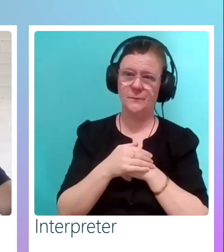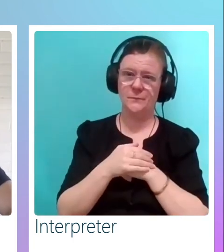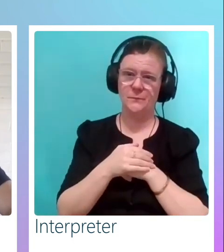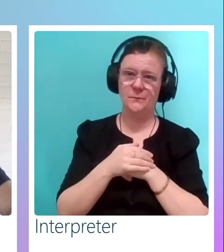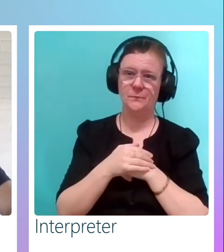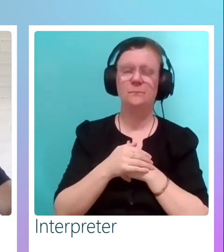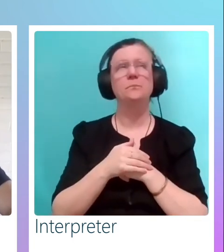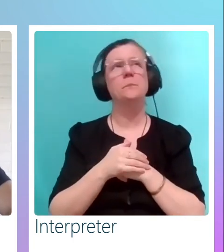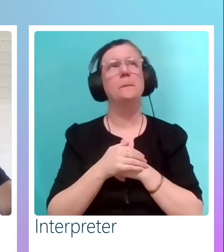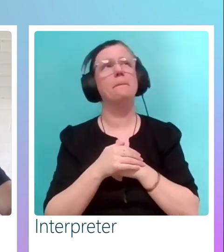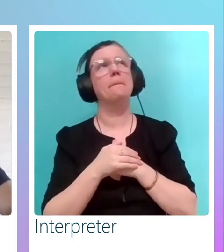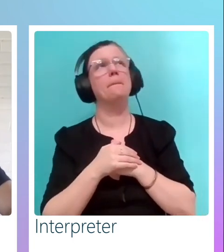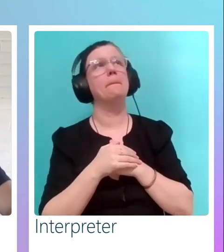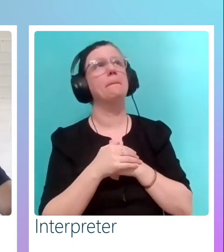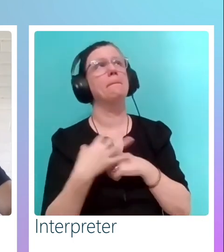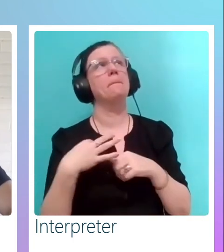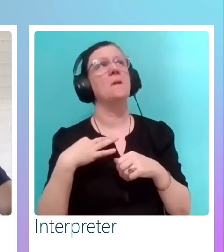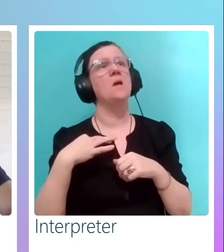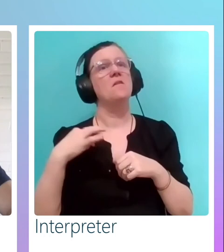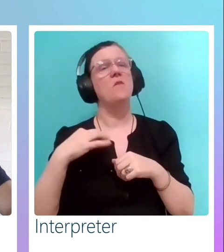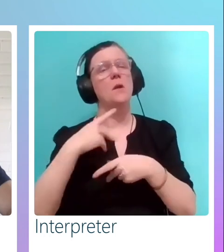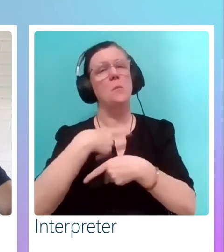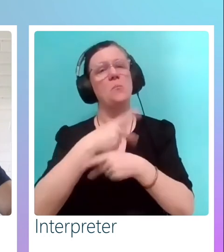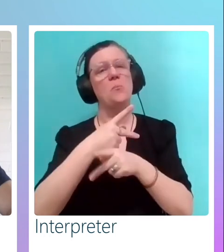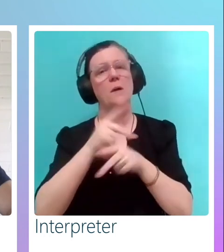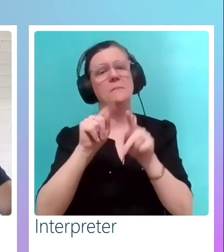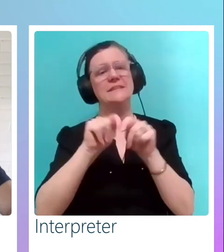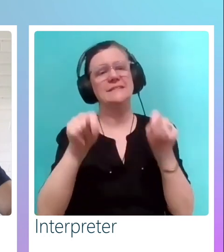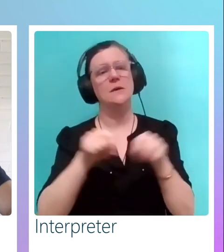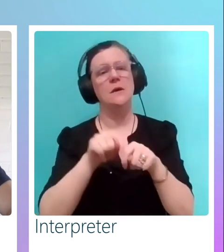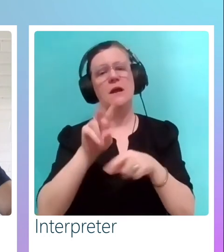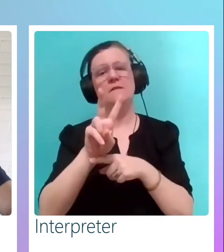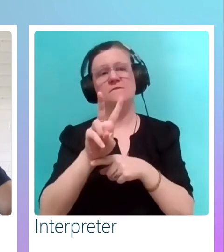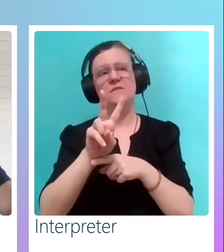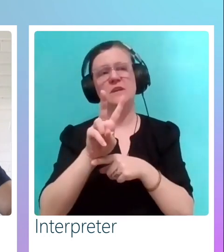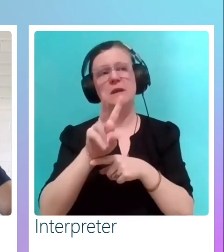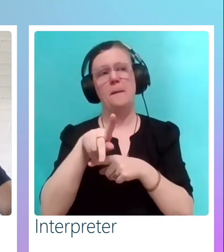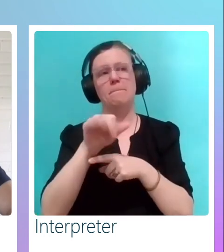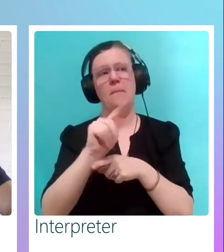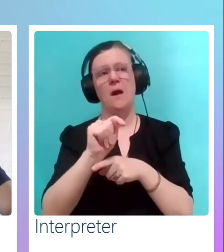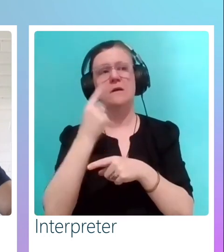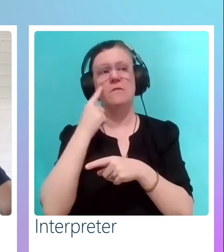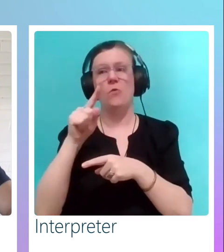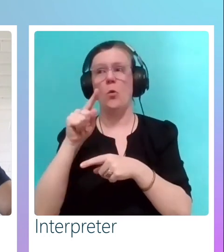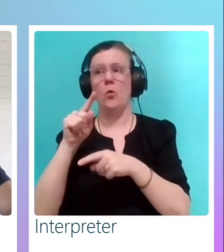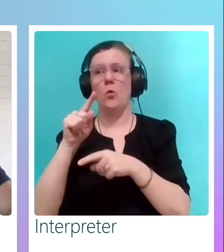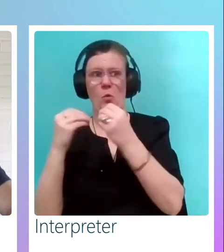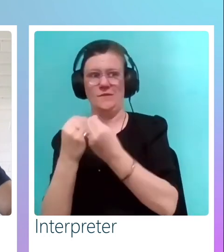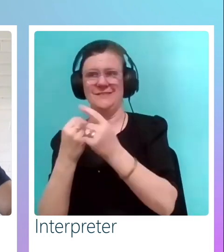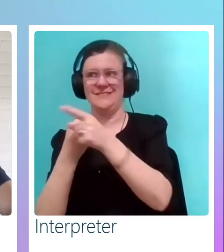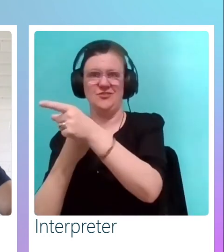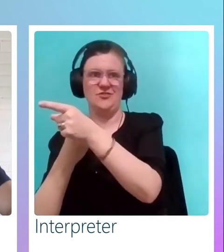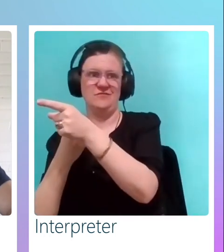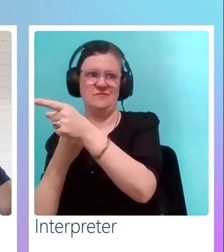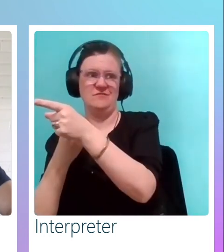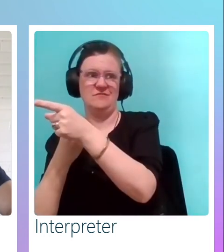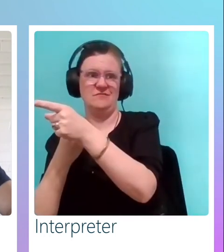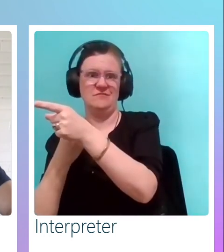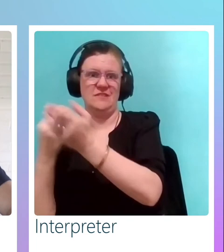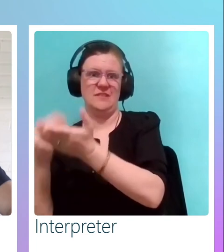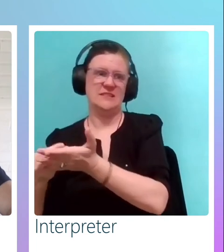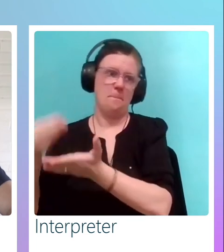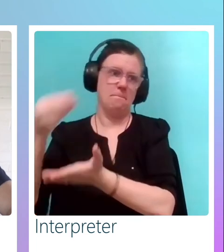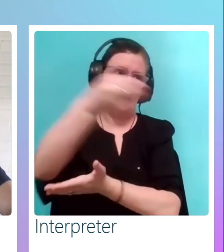The voluntary product accessibility template, VPAT, is only useful for the organization procuring that product